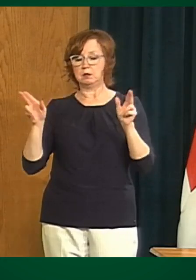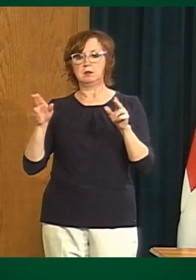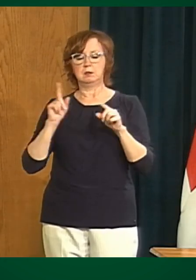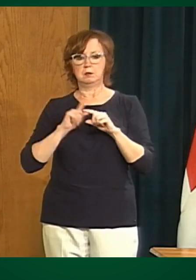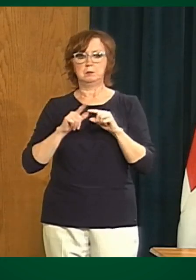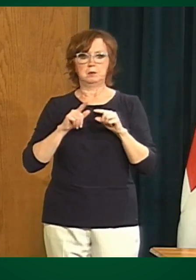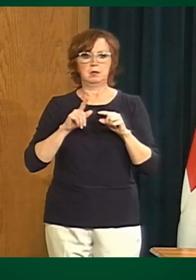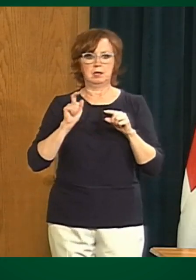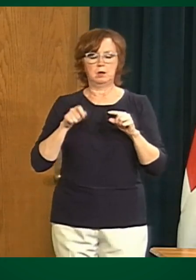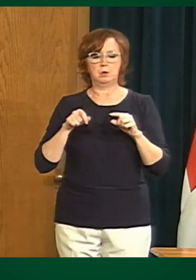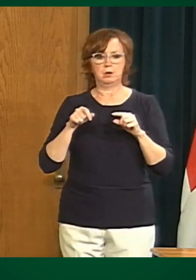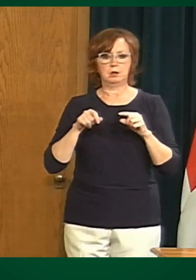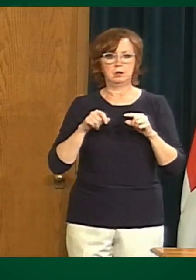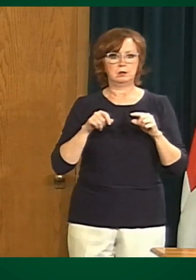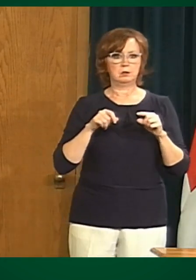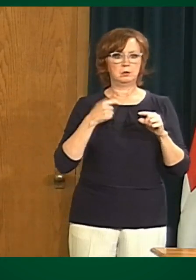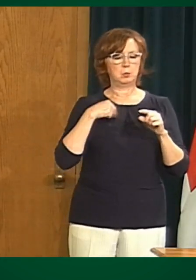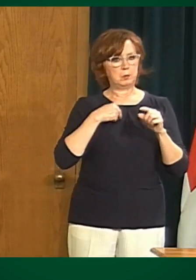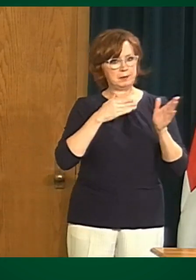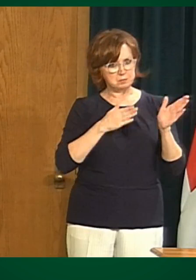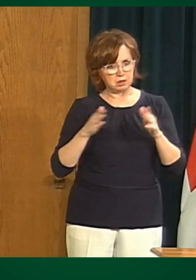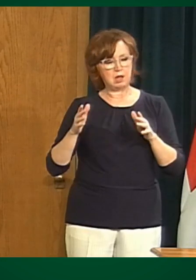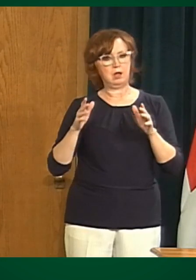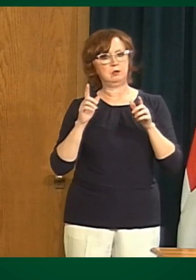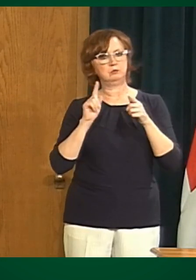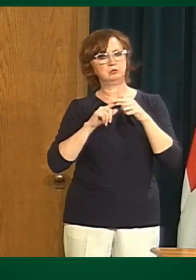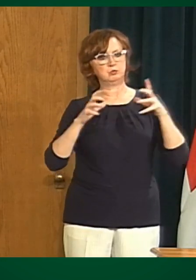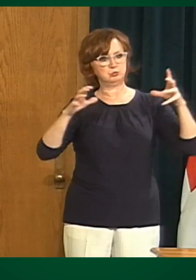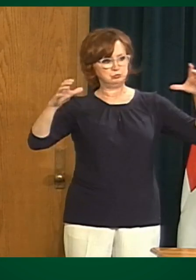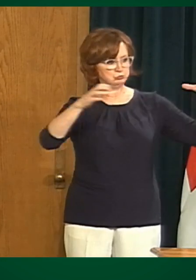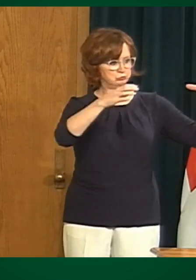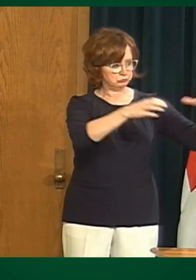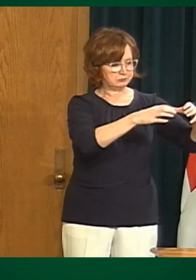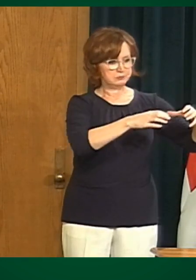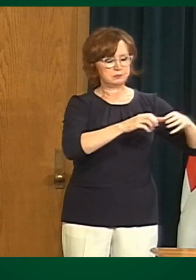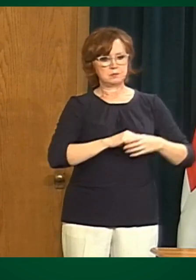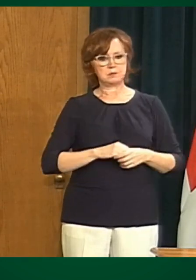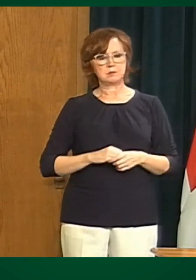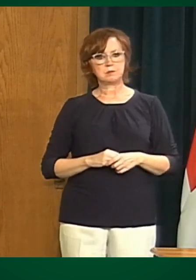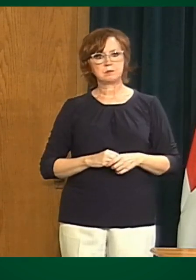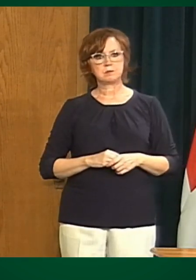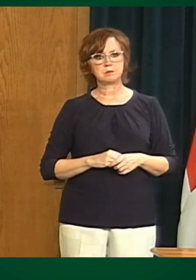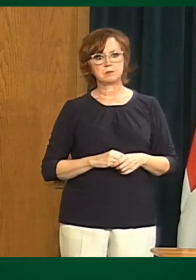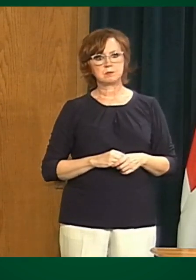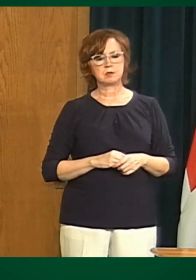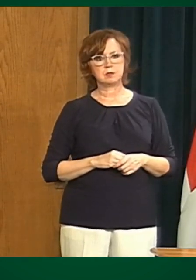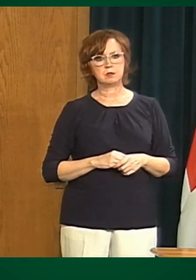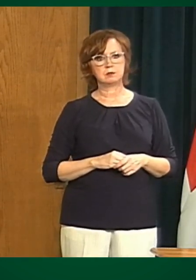this, it is the full intention as through our surge plan to have patients cohorted by ward where we